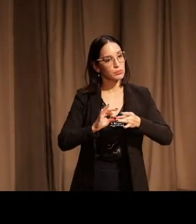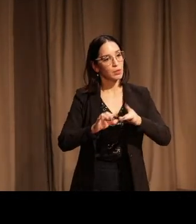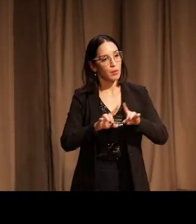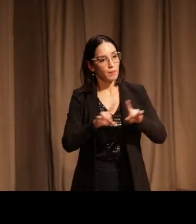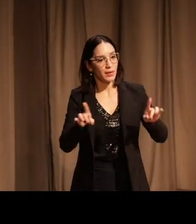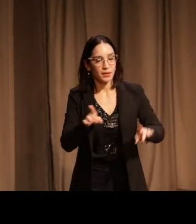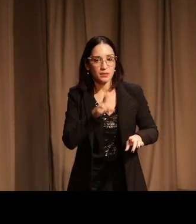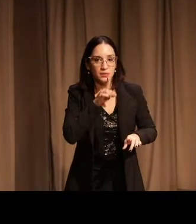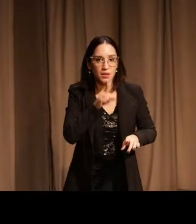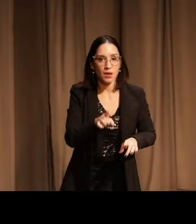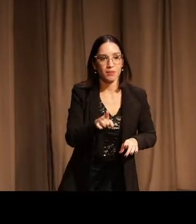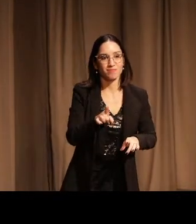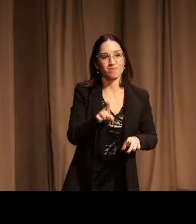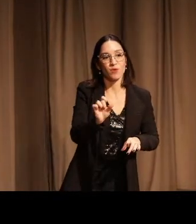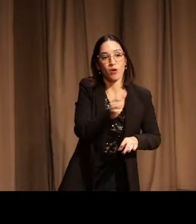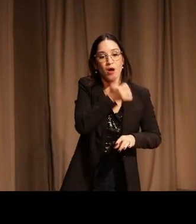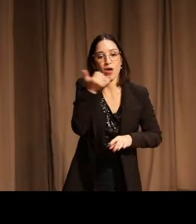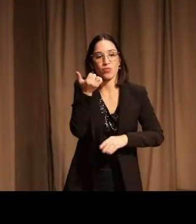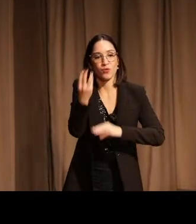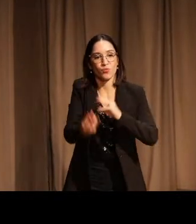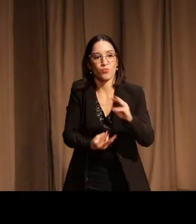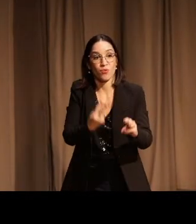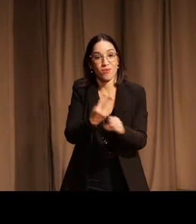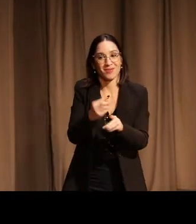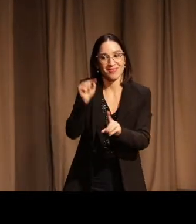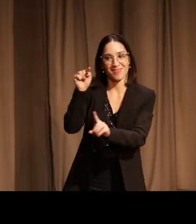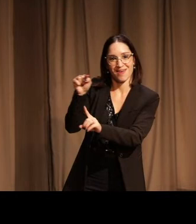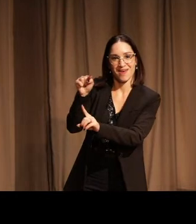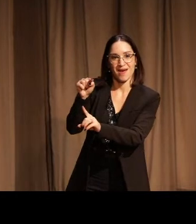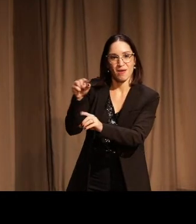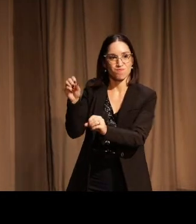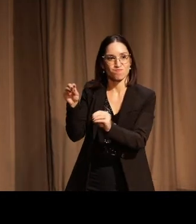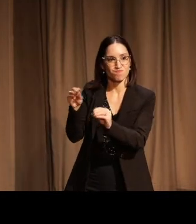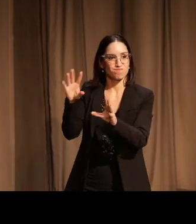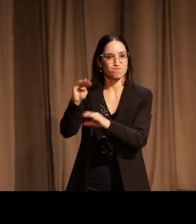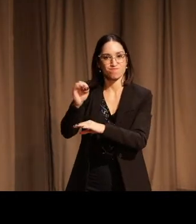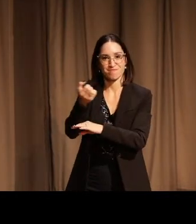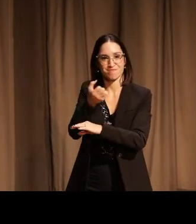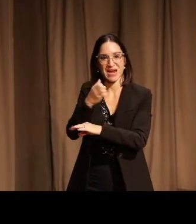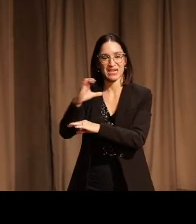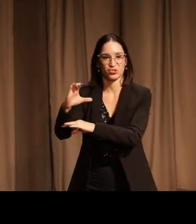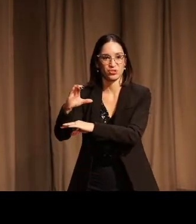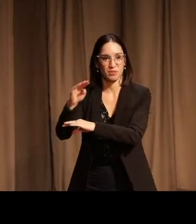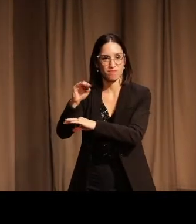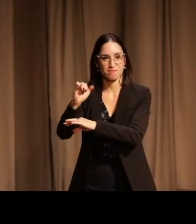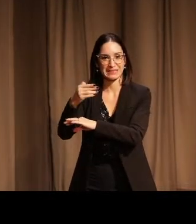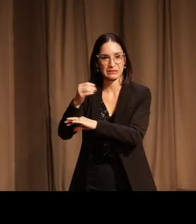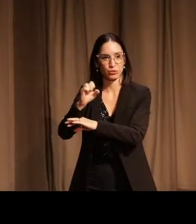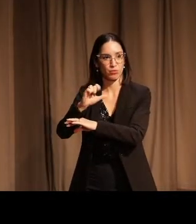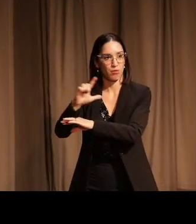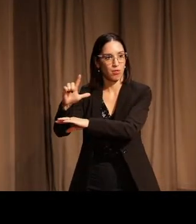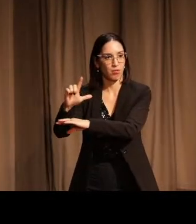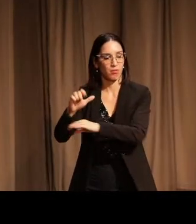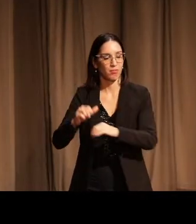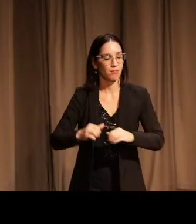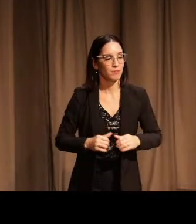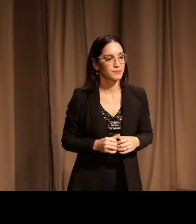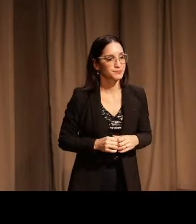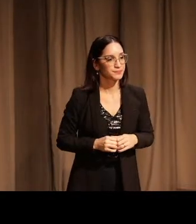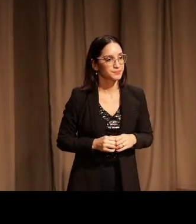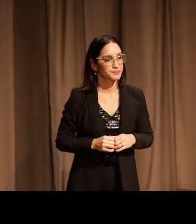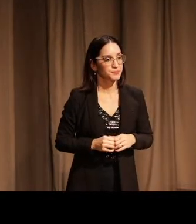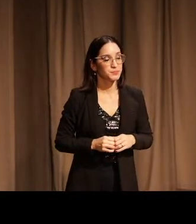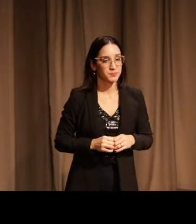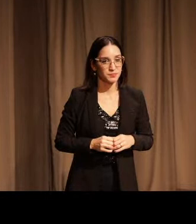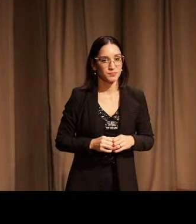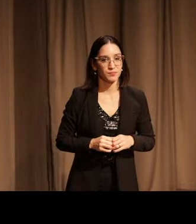tarot and magical world. Yeah. So I can explain about the composition, because I